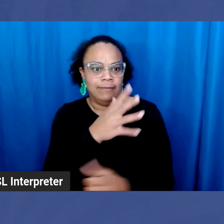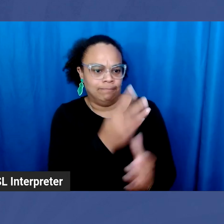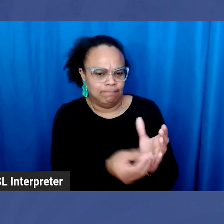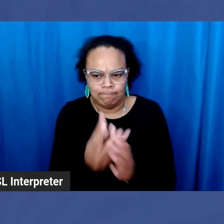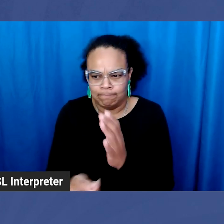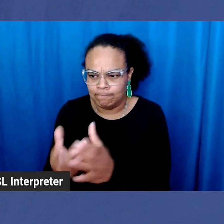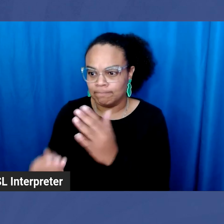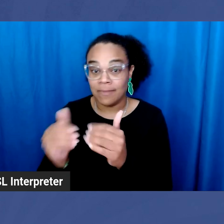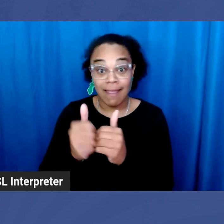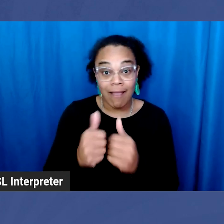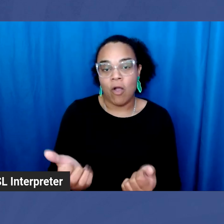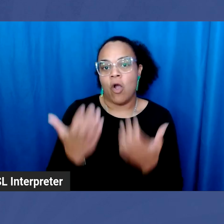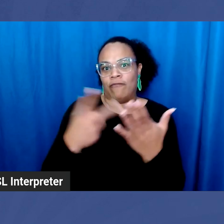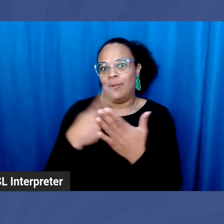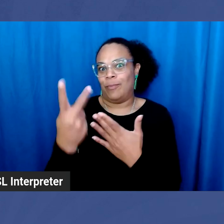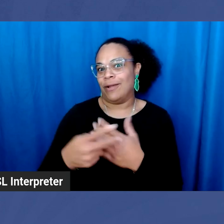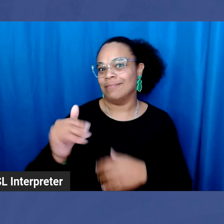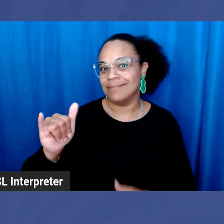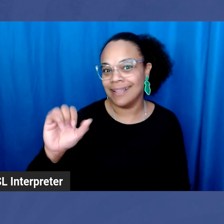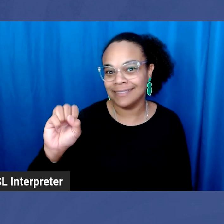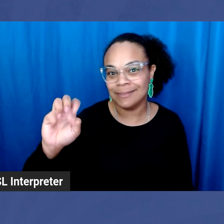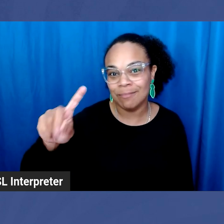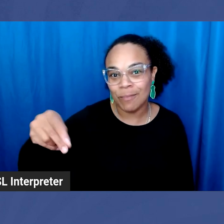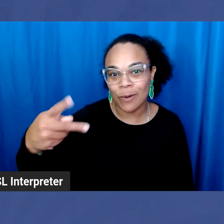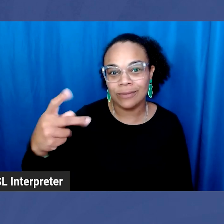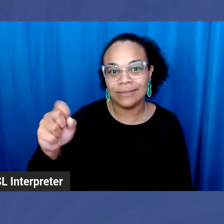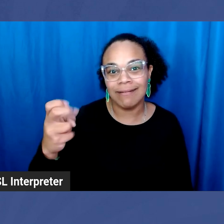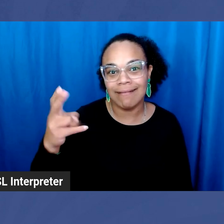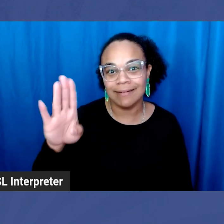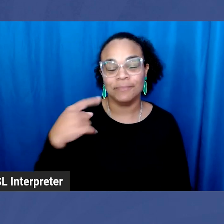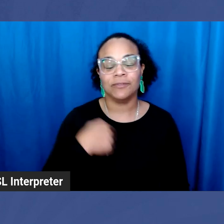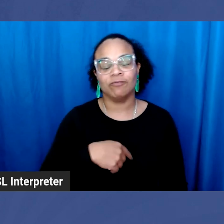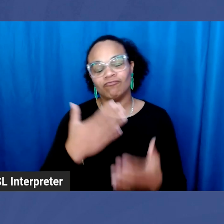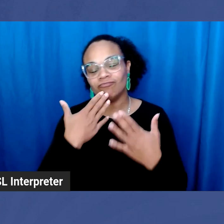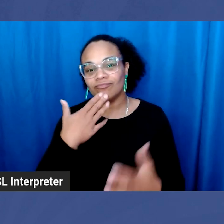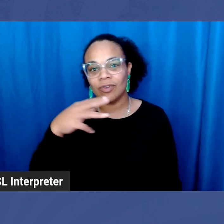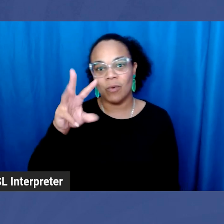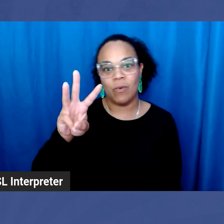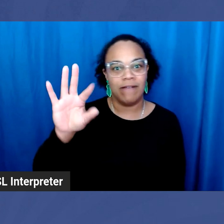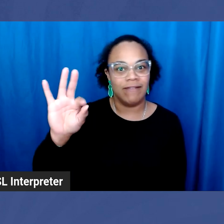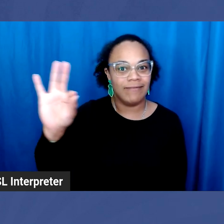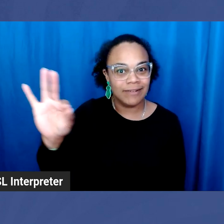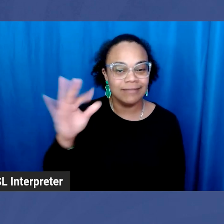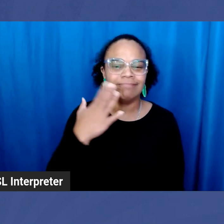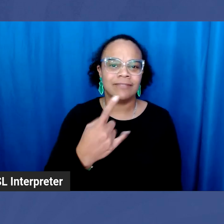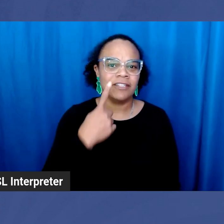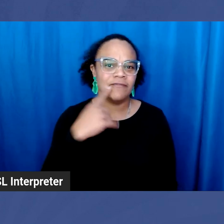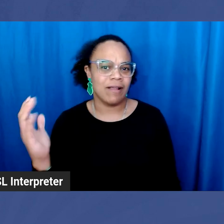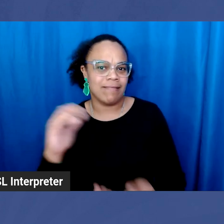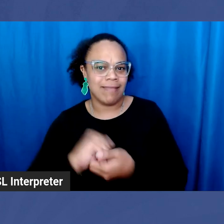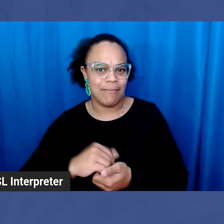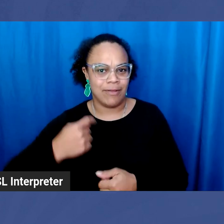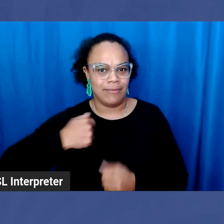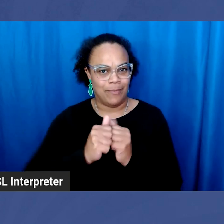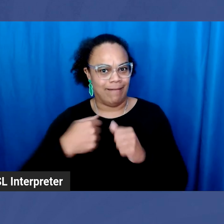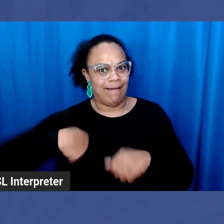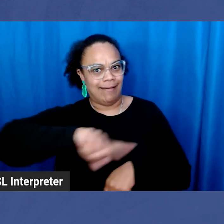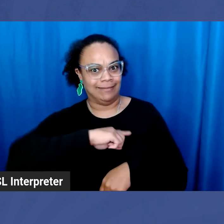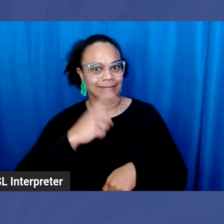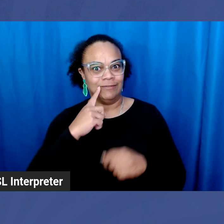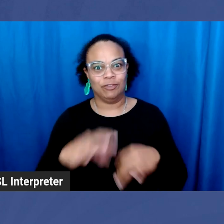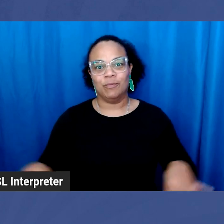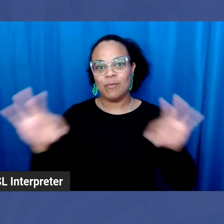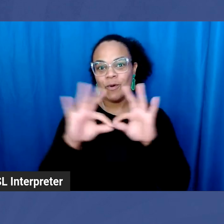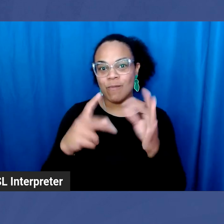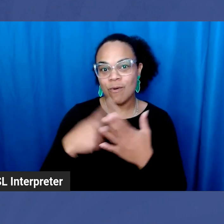such as Spokes Hub. We're grateful to our allies at the Woodhull Freedom Foundation for collaborating with us on this important program,